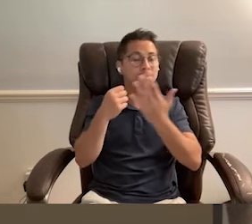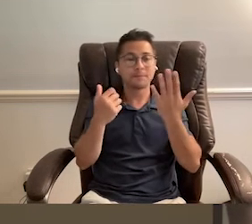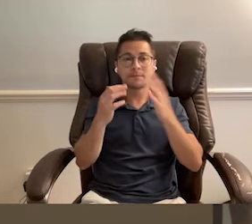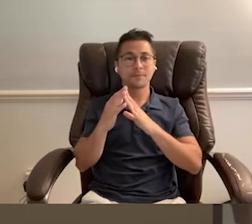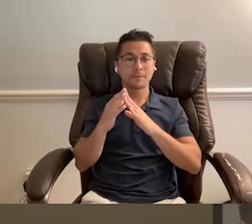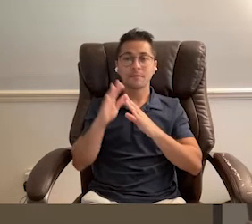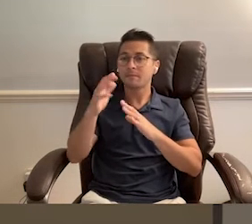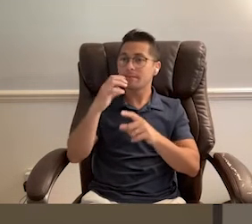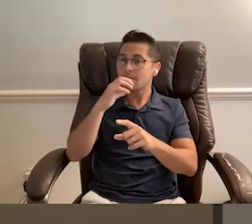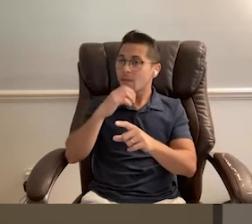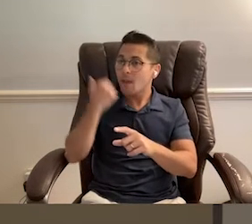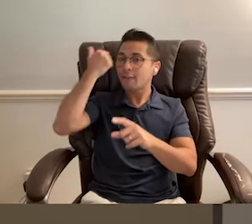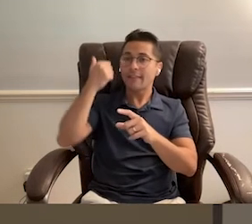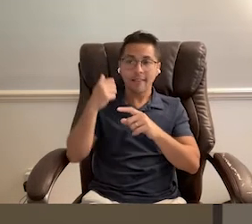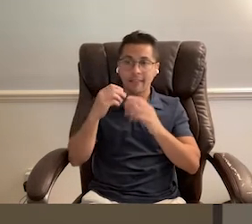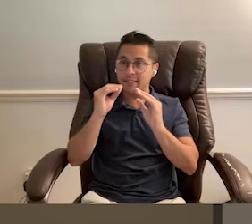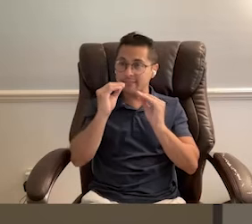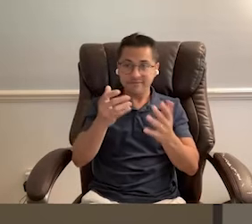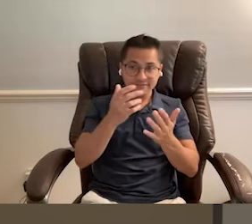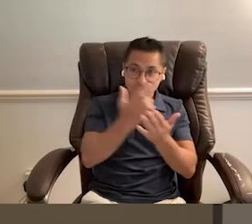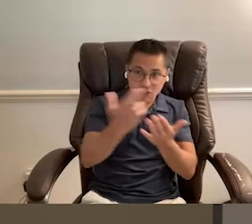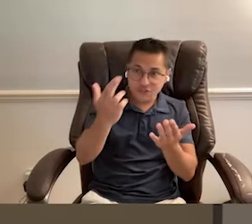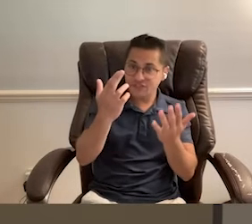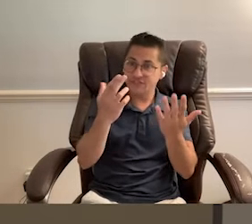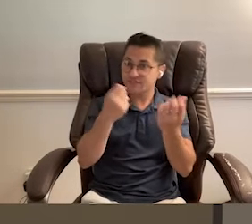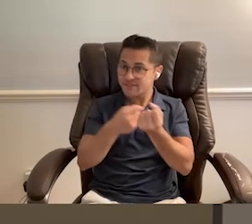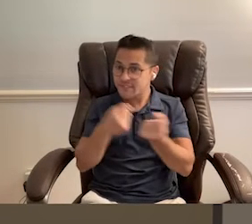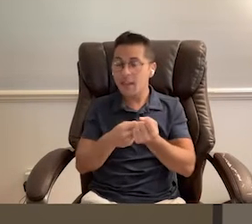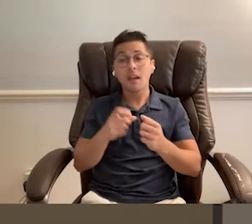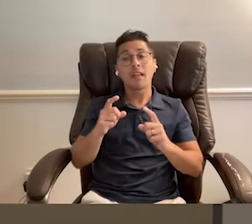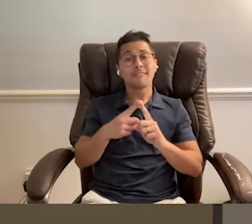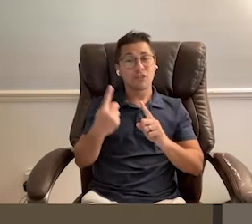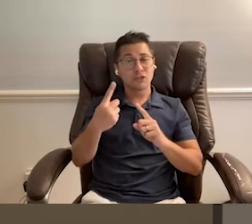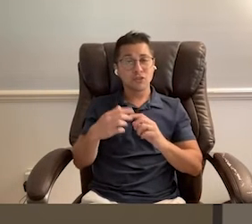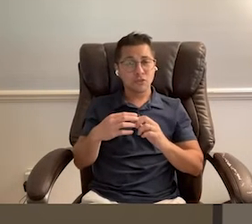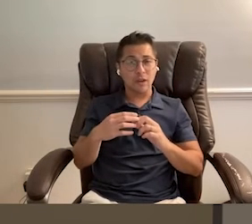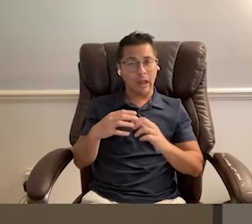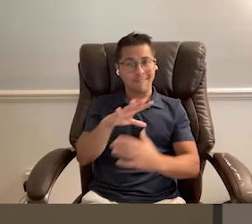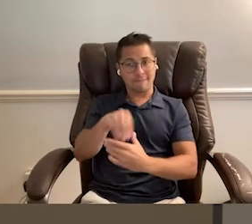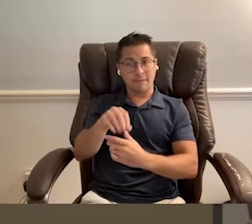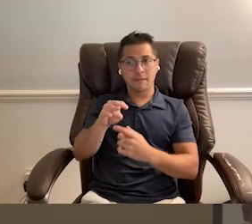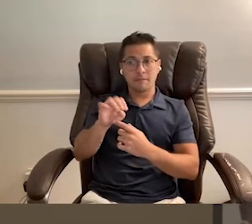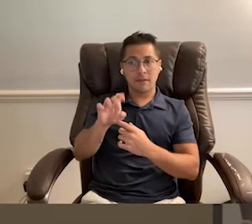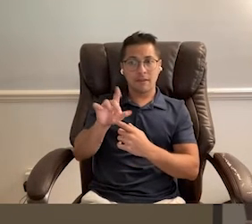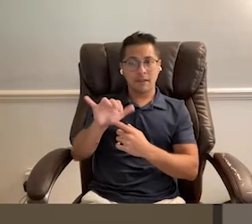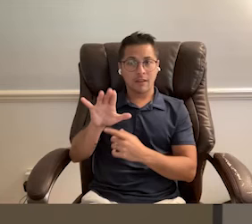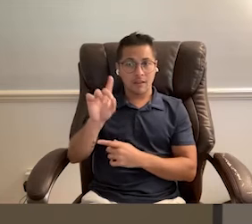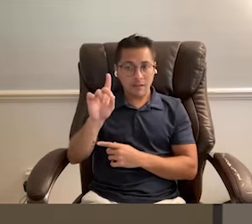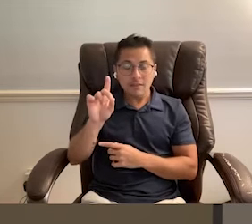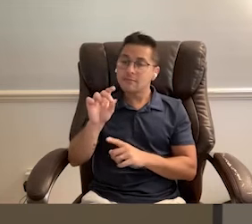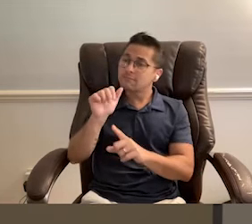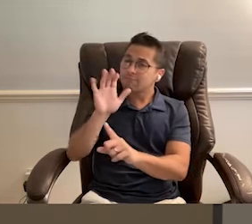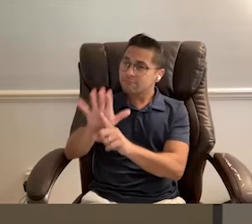elderly with no resources. So the first one of those products I'm going to talk about is Medicaid. So Medicaid is a state and